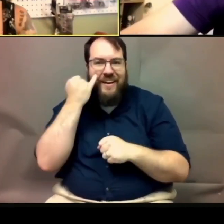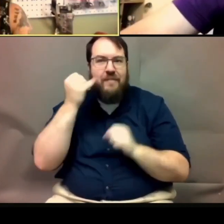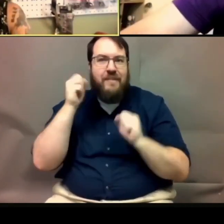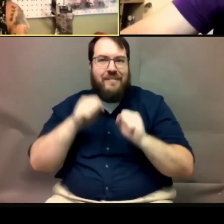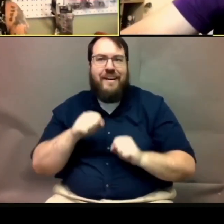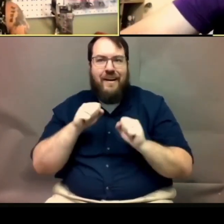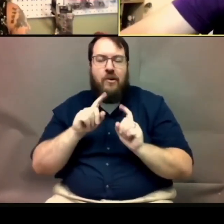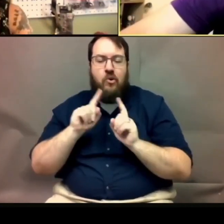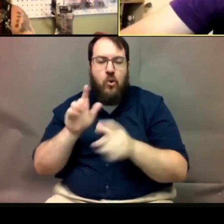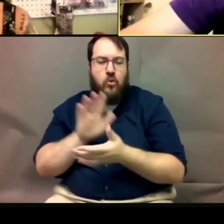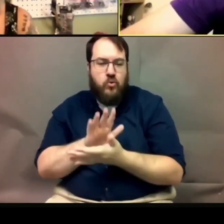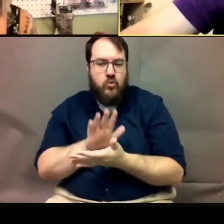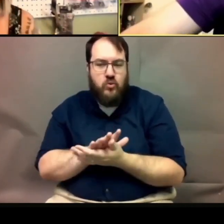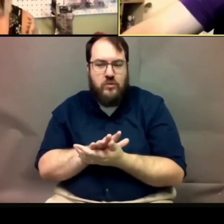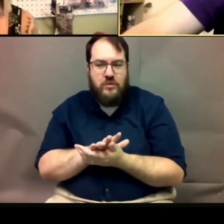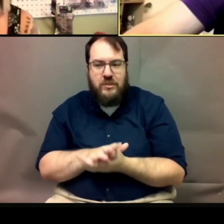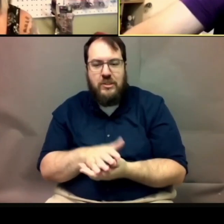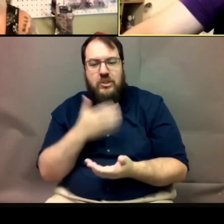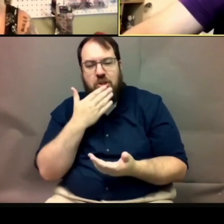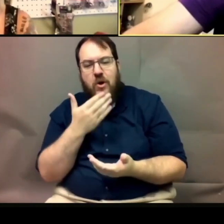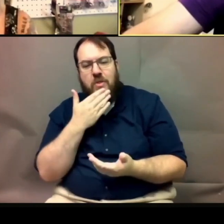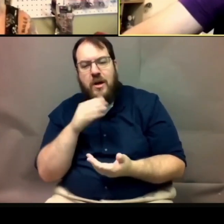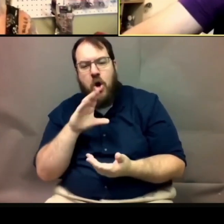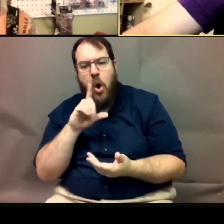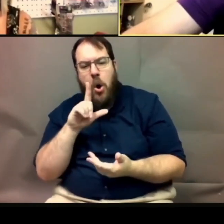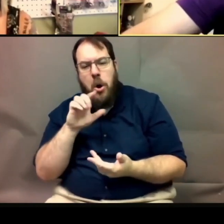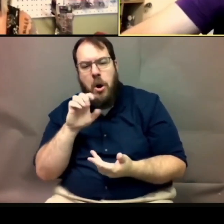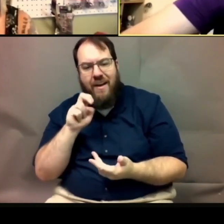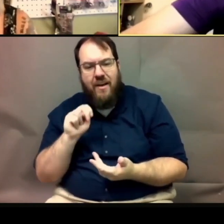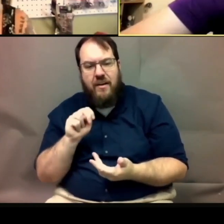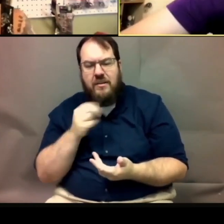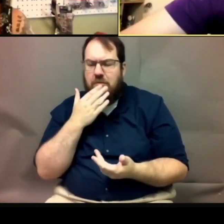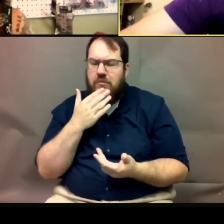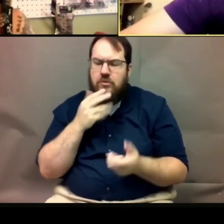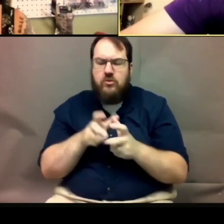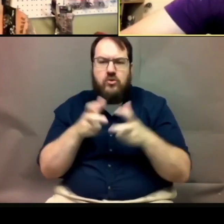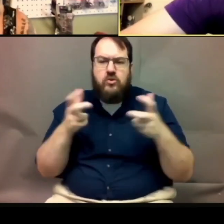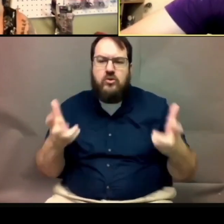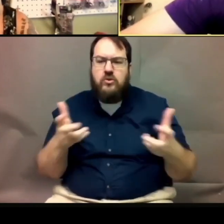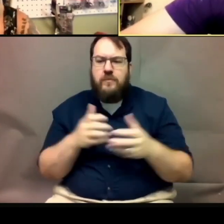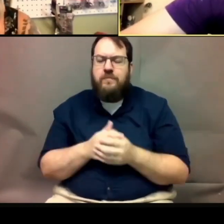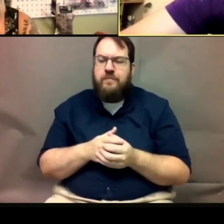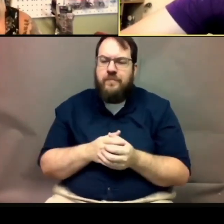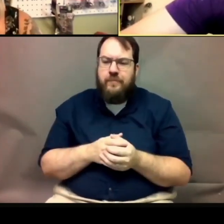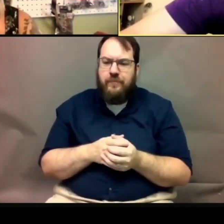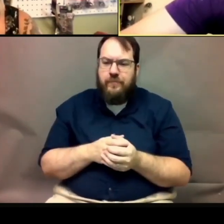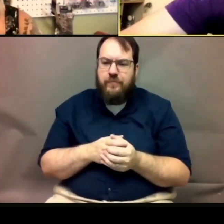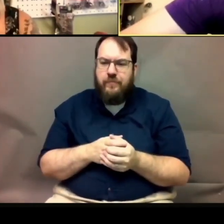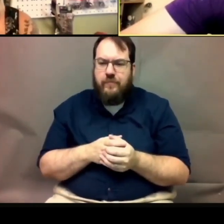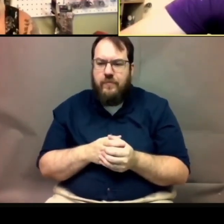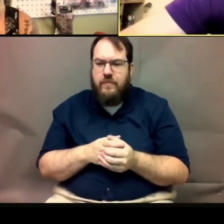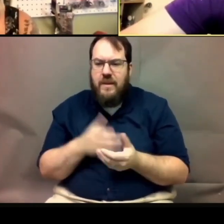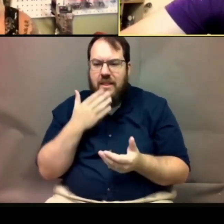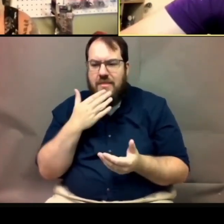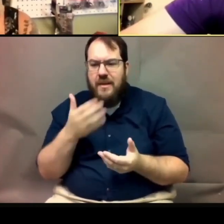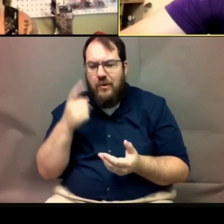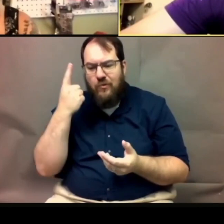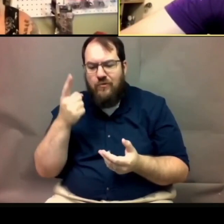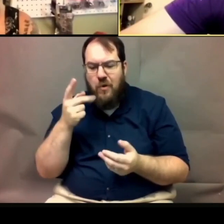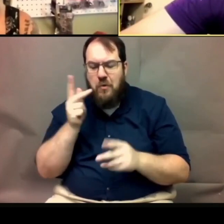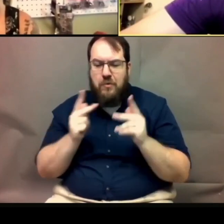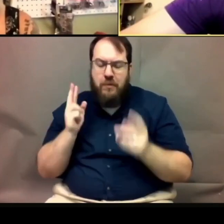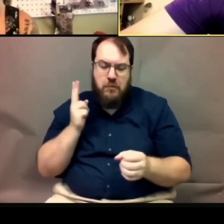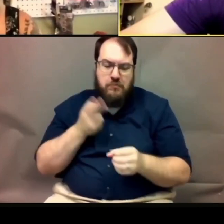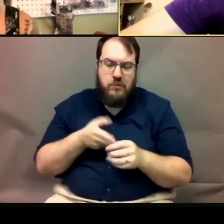school. Thanks, Colleen. That's great, and thank you to our participants in the session for all the